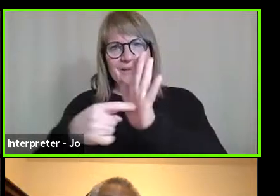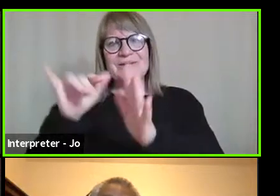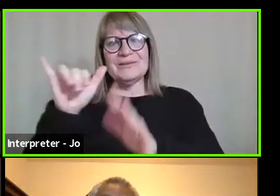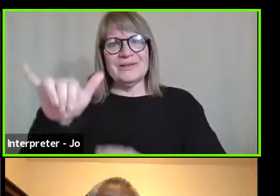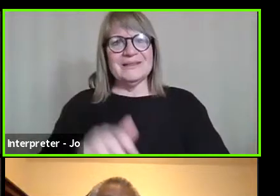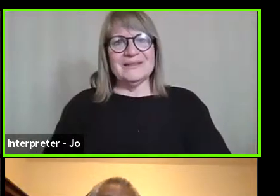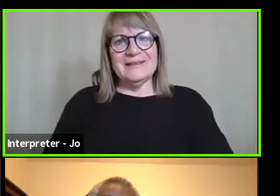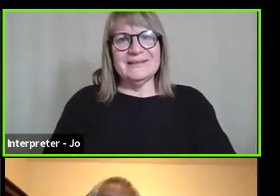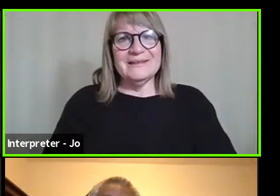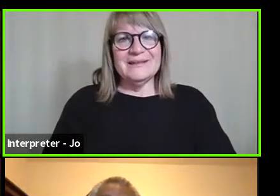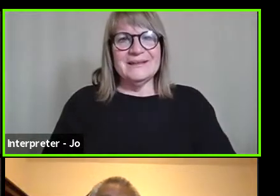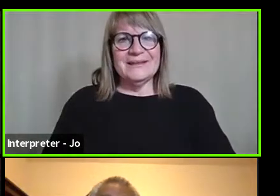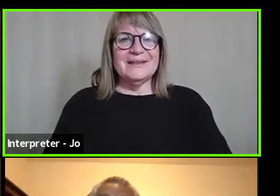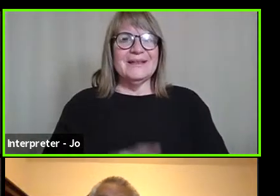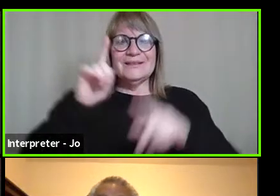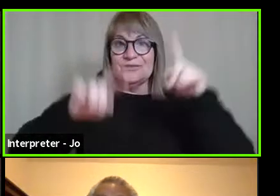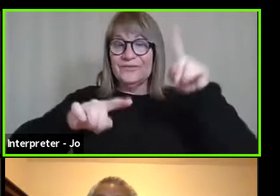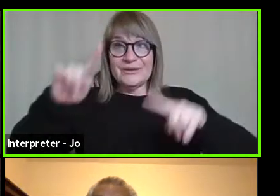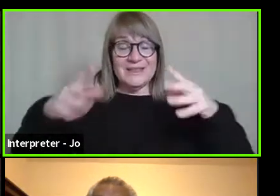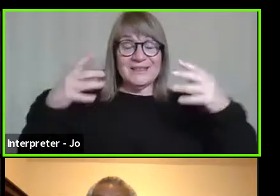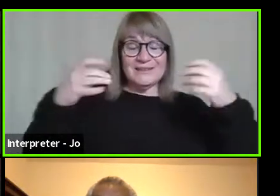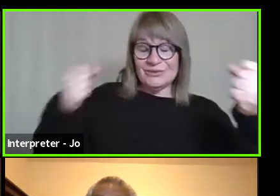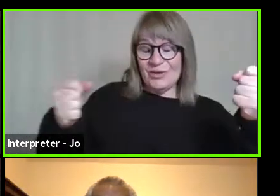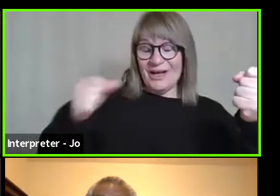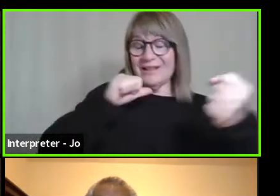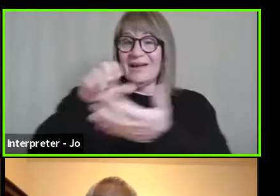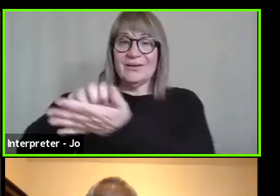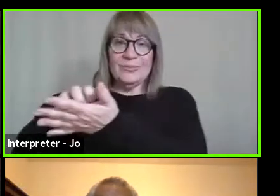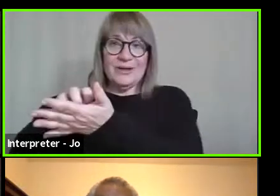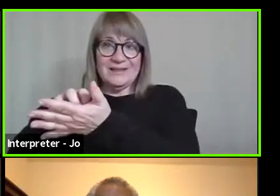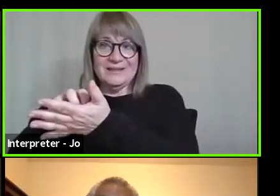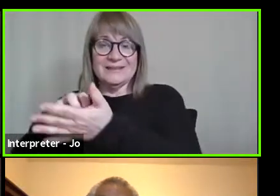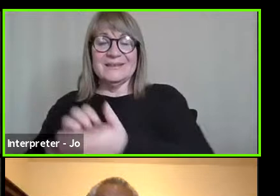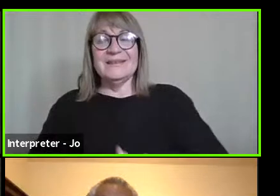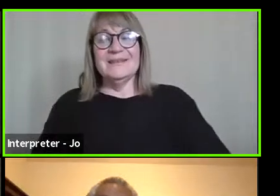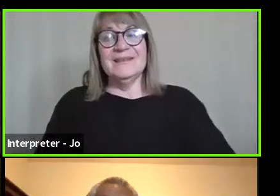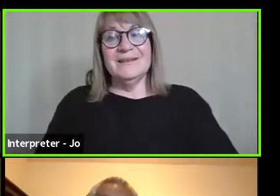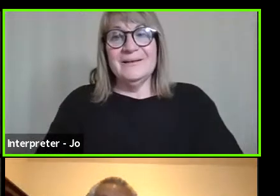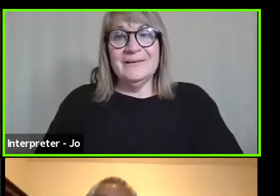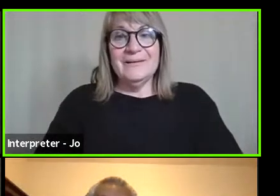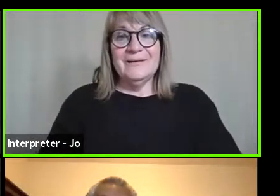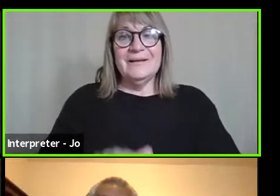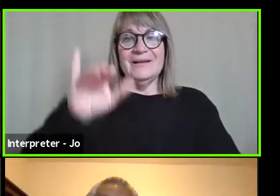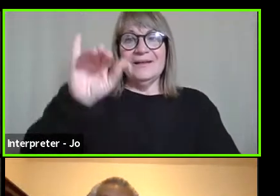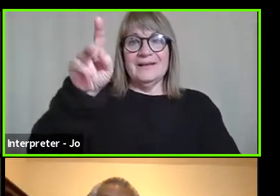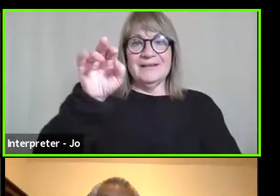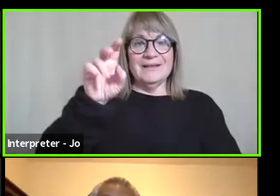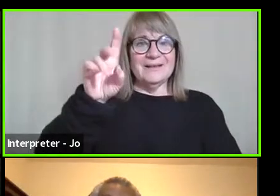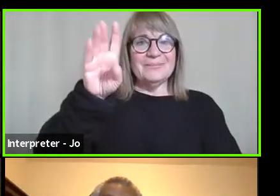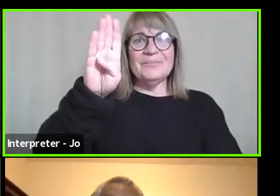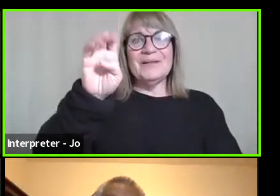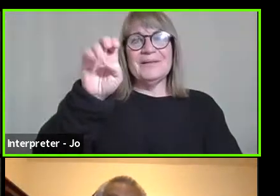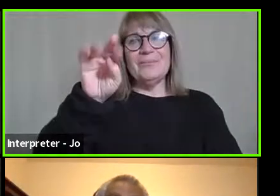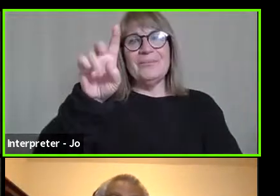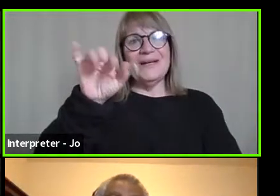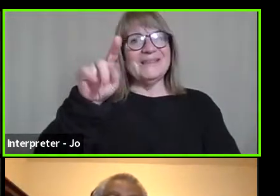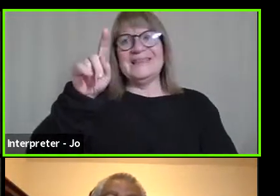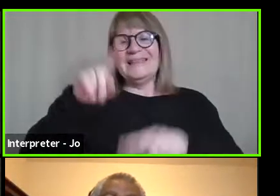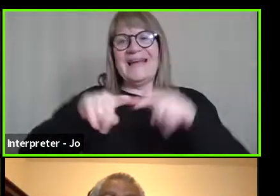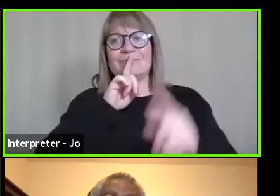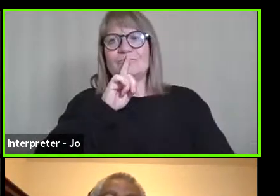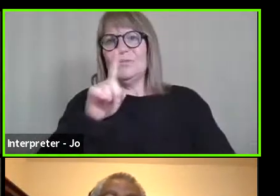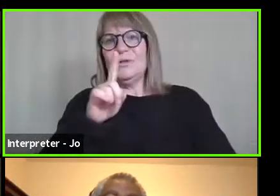asset it's a strength it's not our weakness yeah benedict just said that he cannot unmute himself for whatever reason